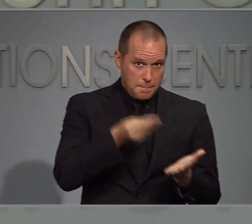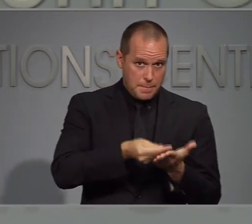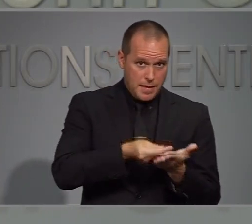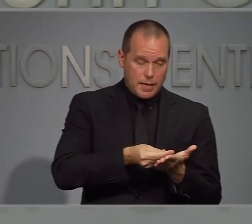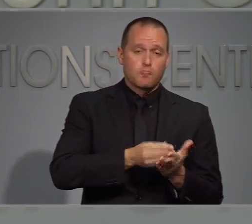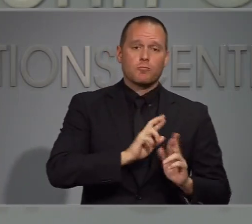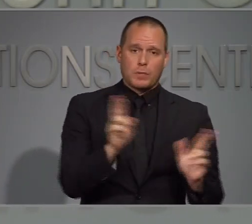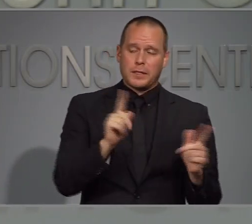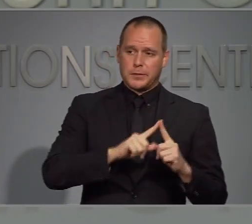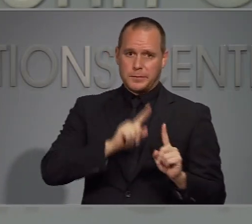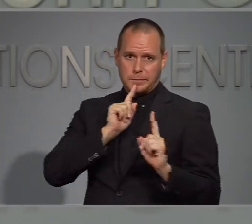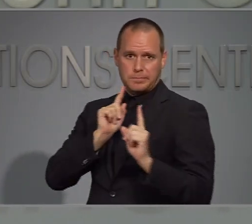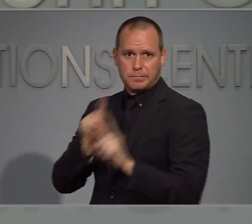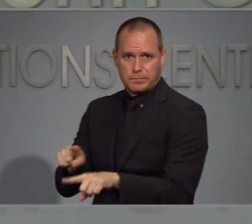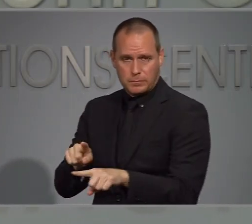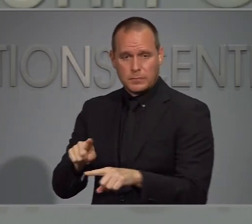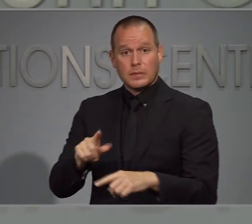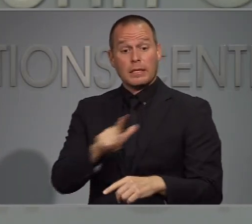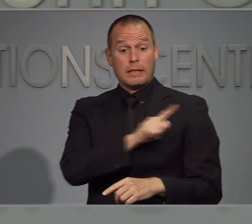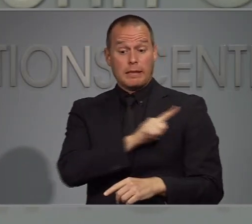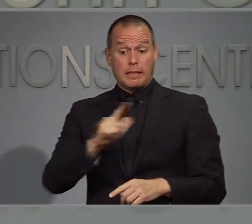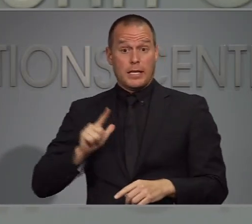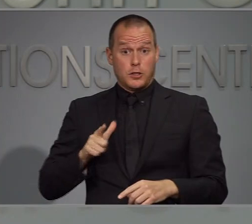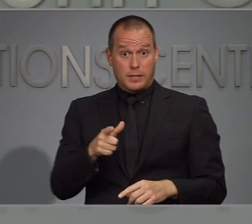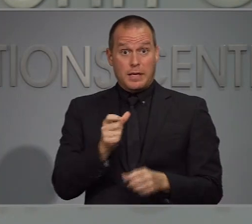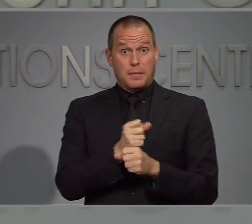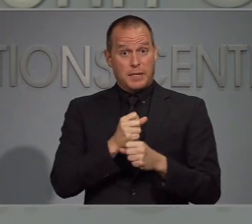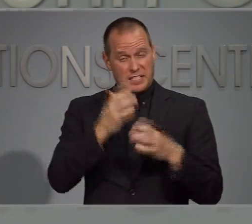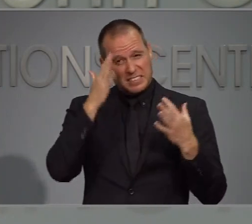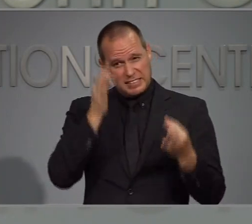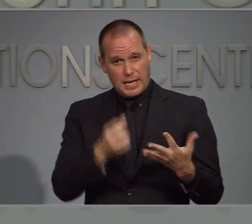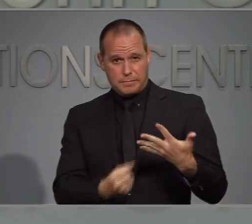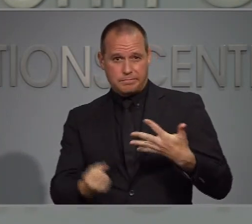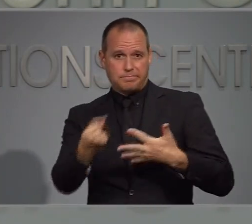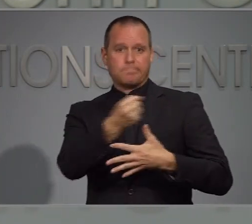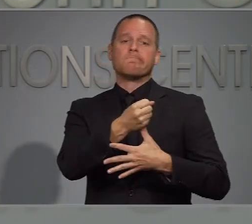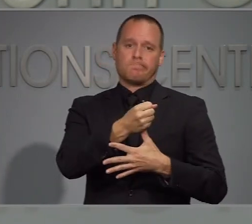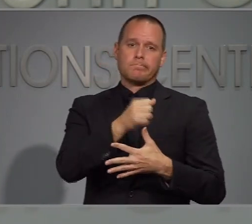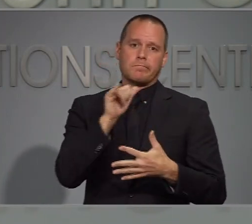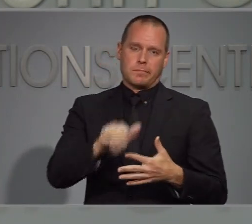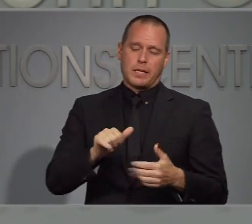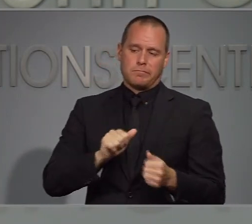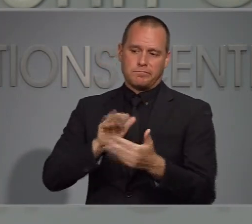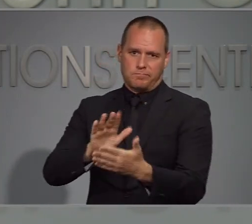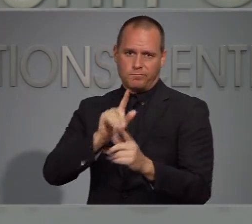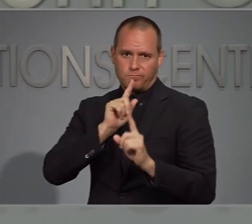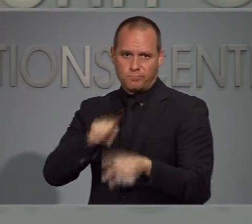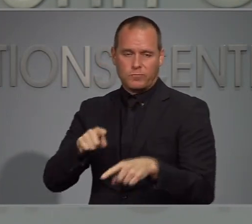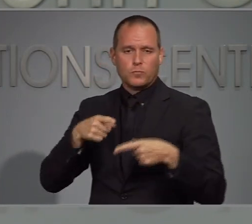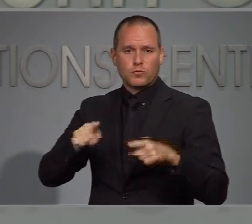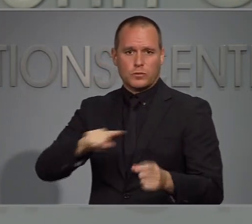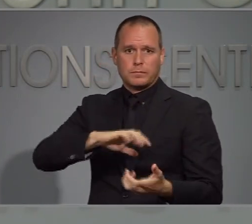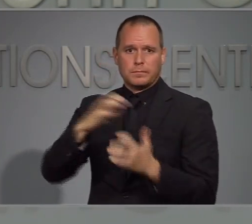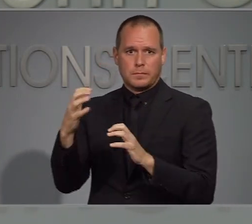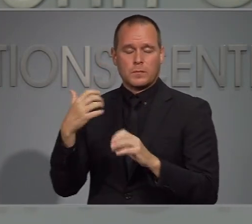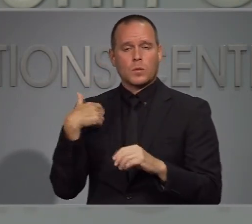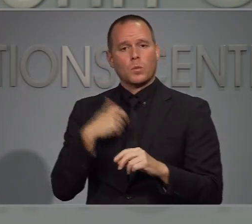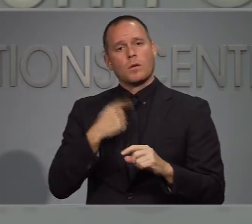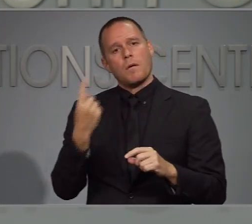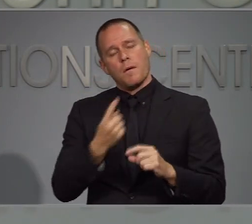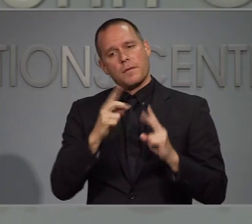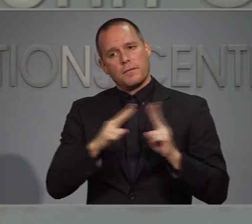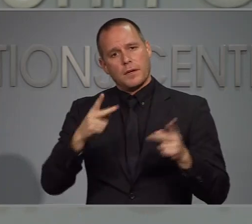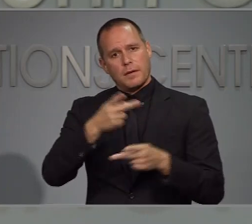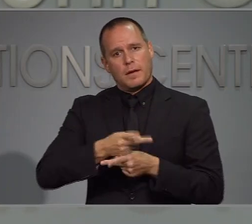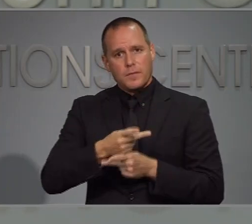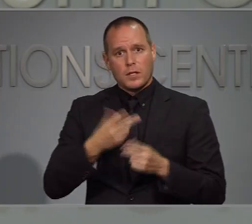the legislature makes as a priority. We're always careful about what we do and don't want to